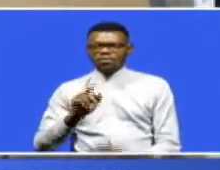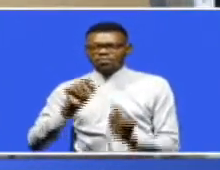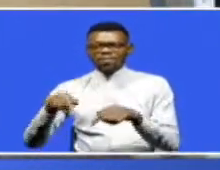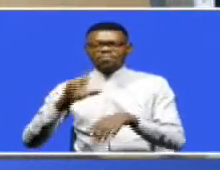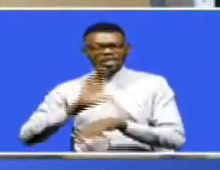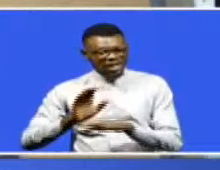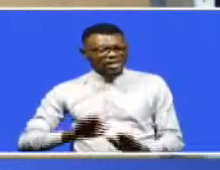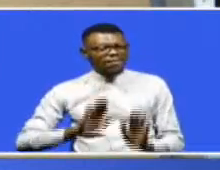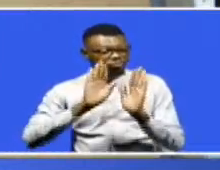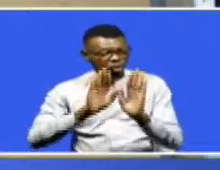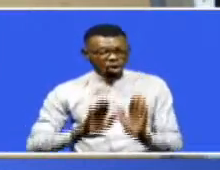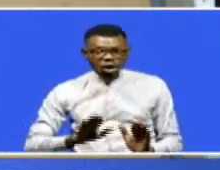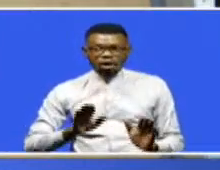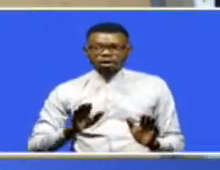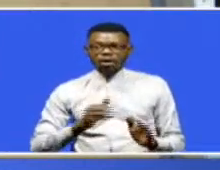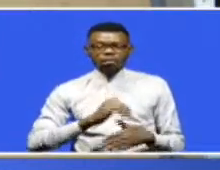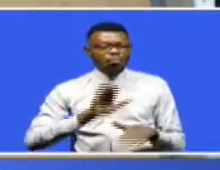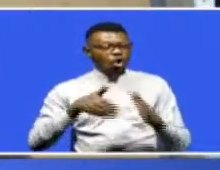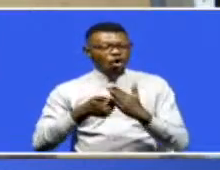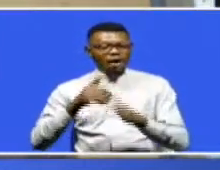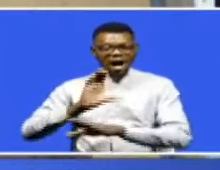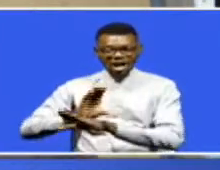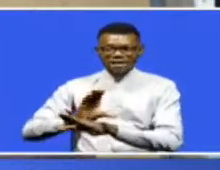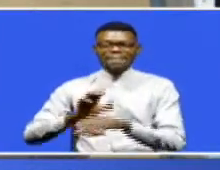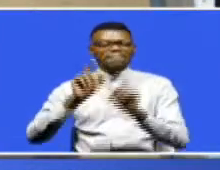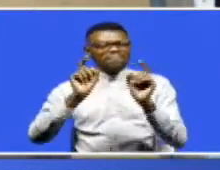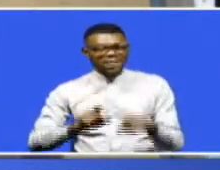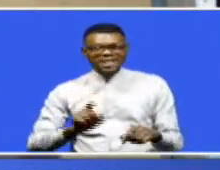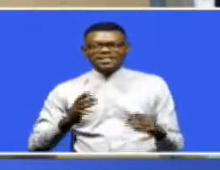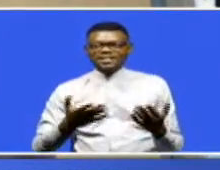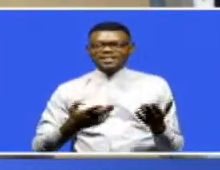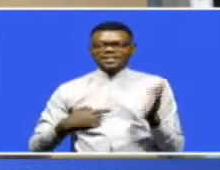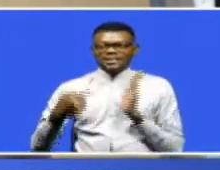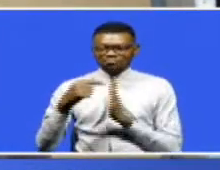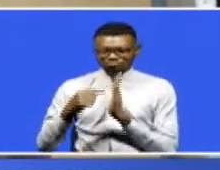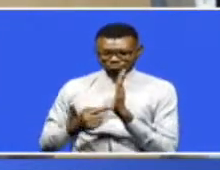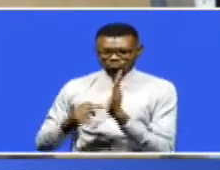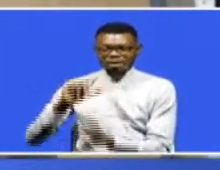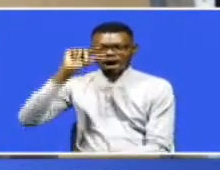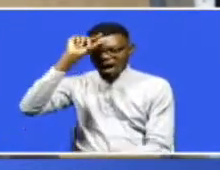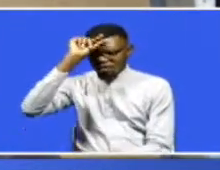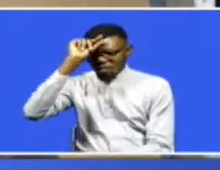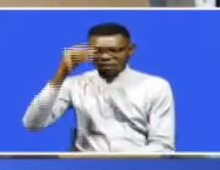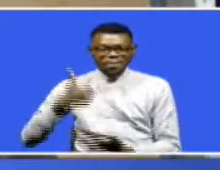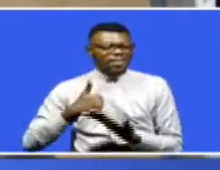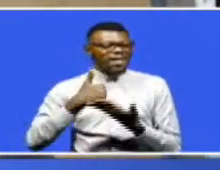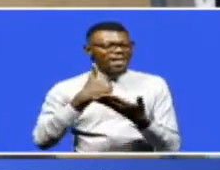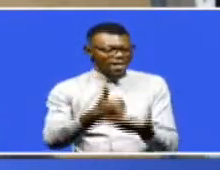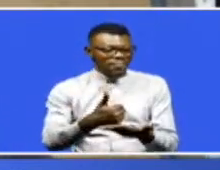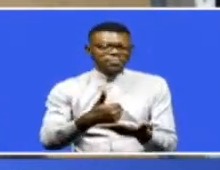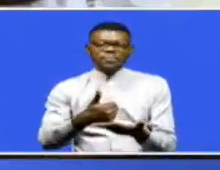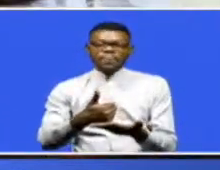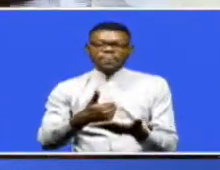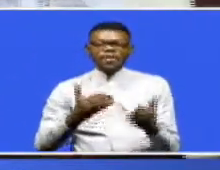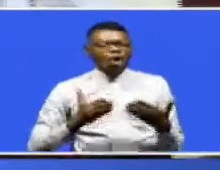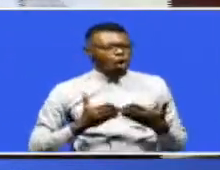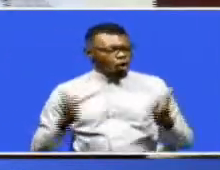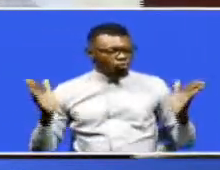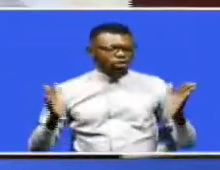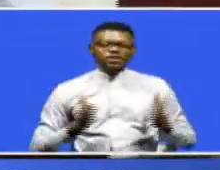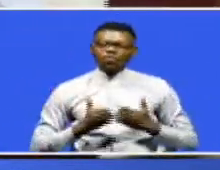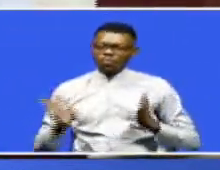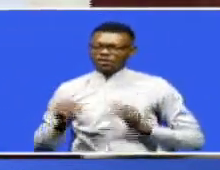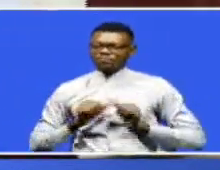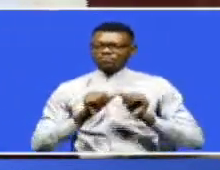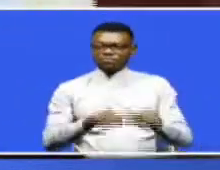also hope that all the churches will actually comply with the government regulations so that we can actually remain open. Kulingana